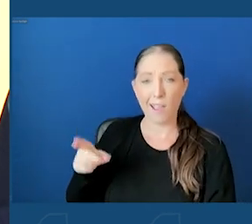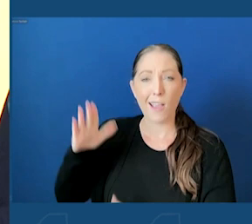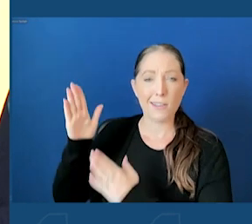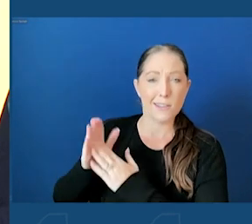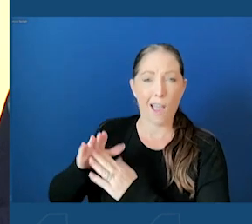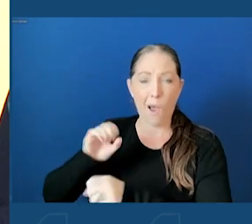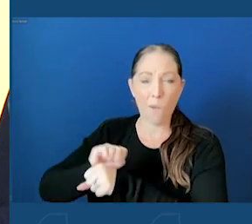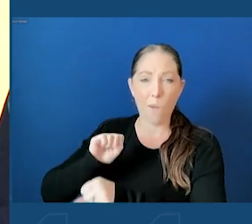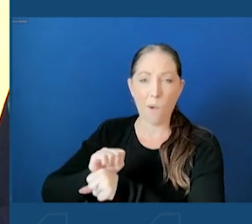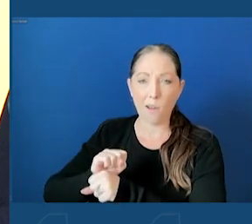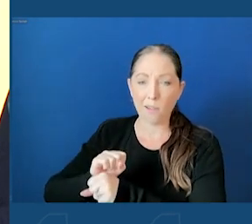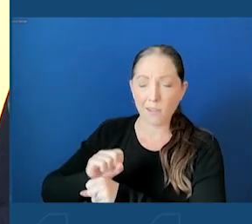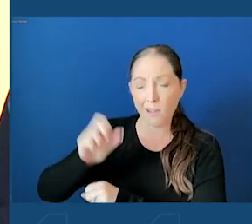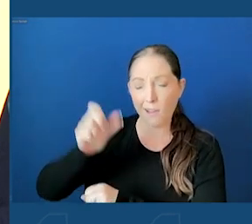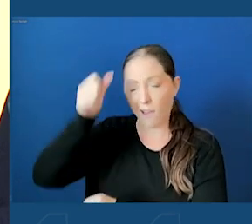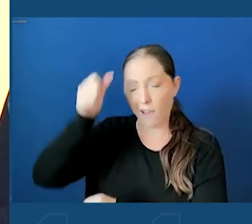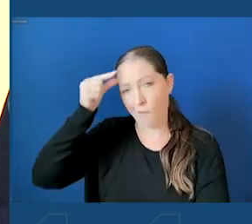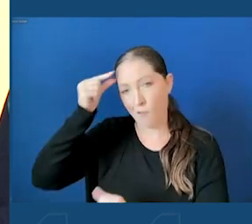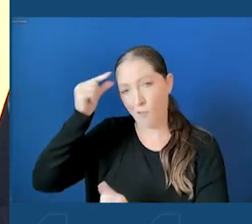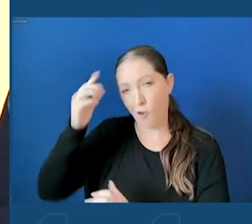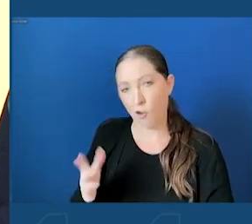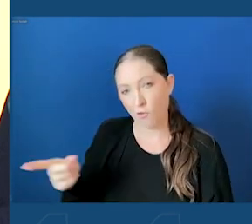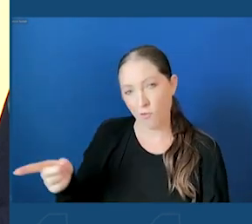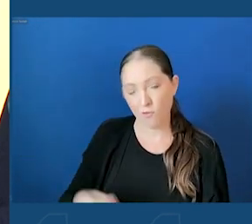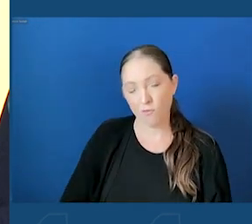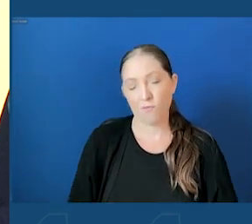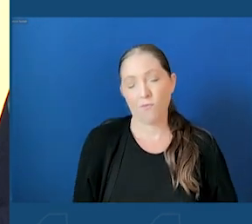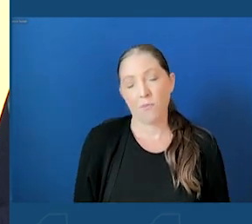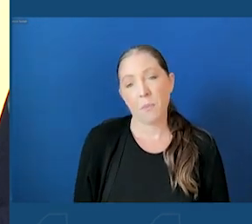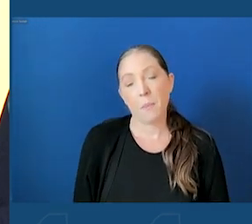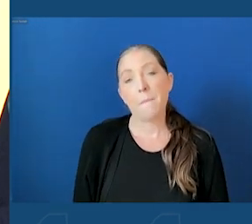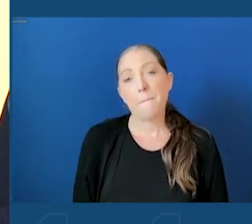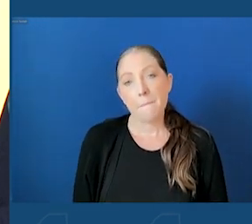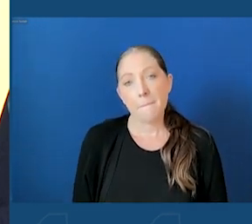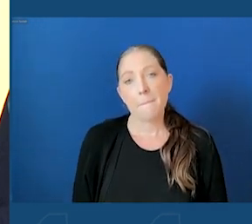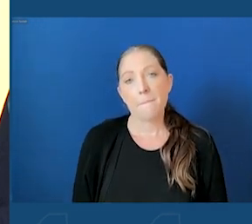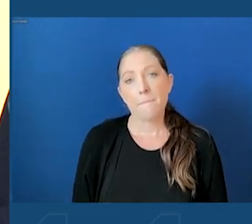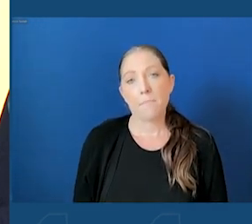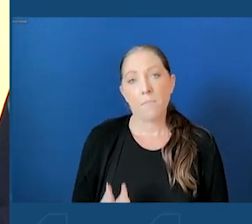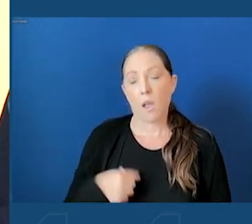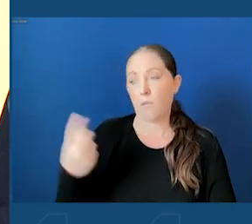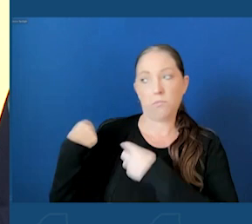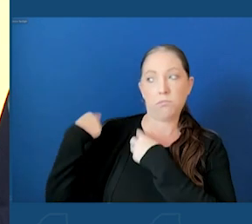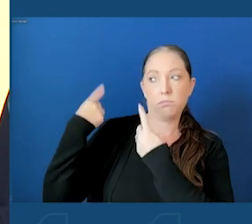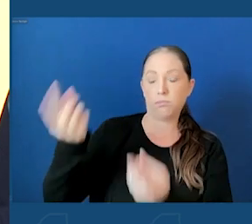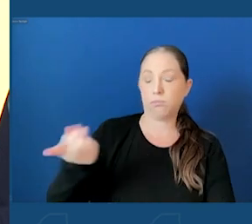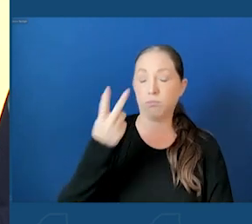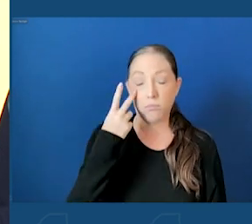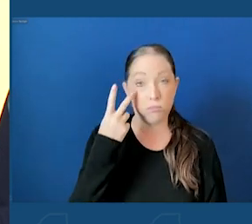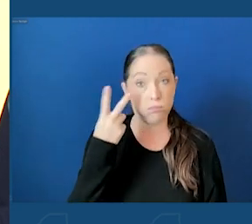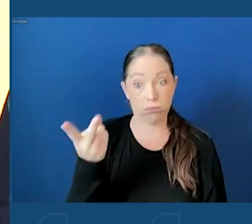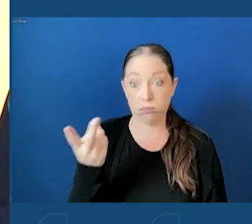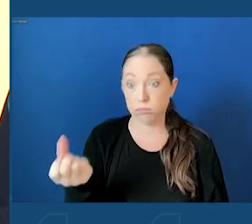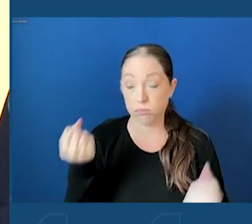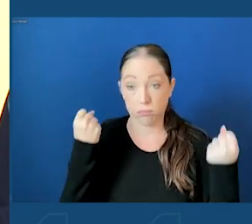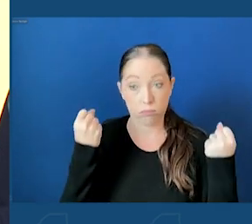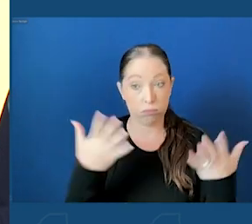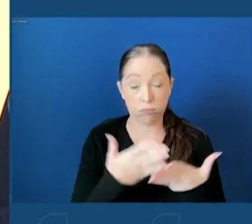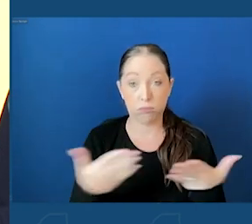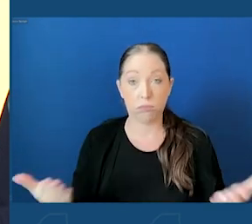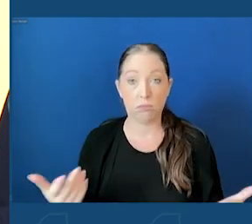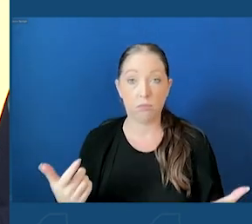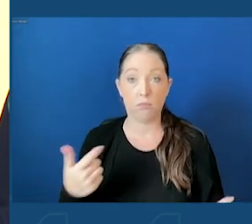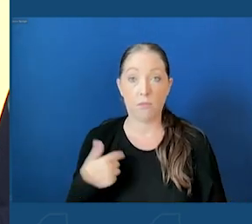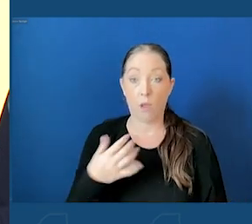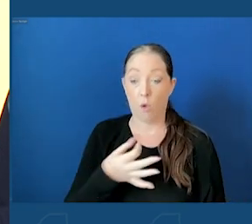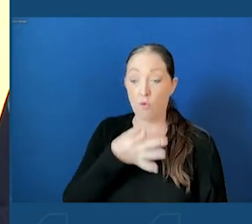So, it is, I've seen a lot with regard to the center. I'm going to be 70 years old